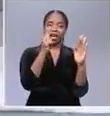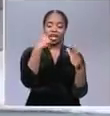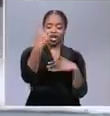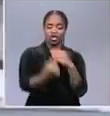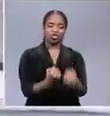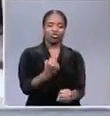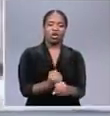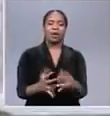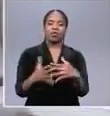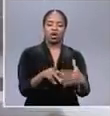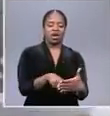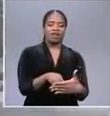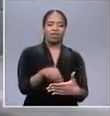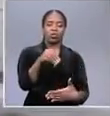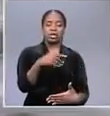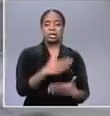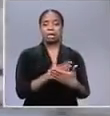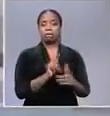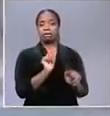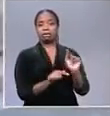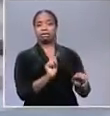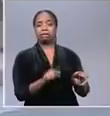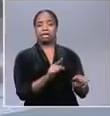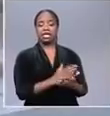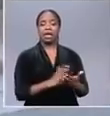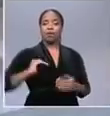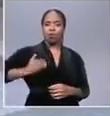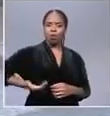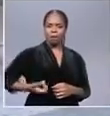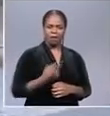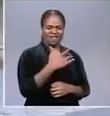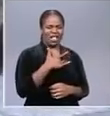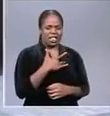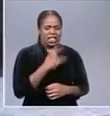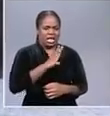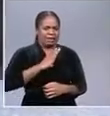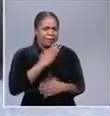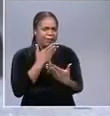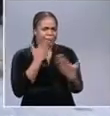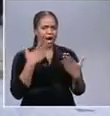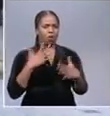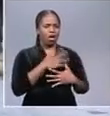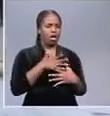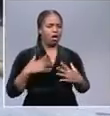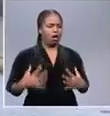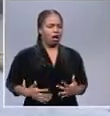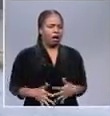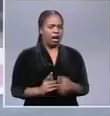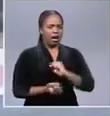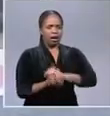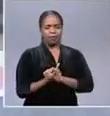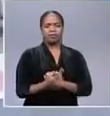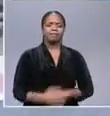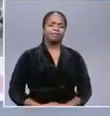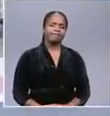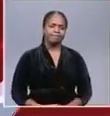year. Now, he's faced some criticism recently from several women who said he made them feel uncomfortable in the way he touched them in an over-familiar